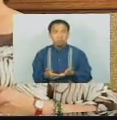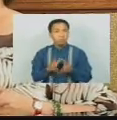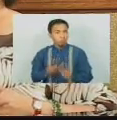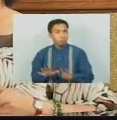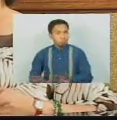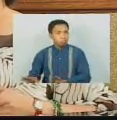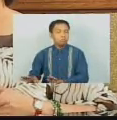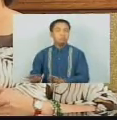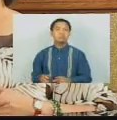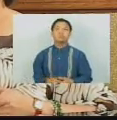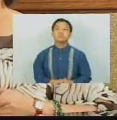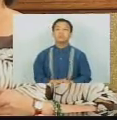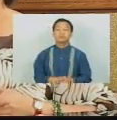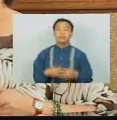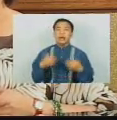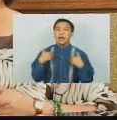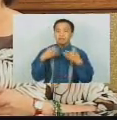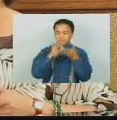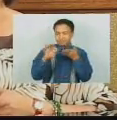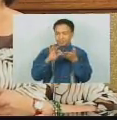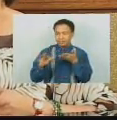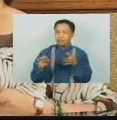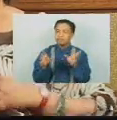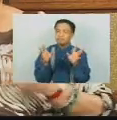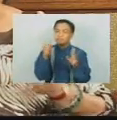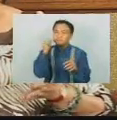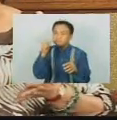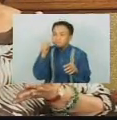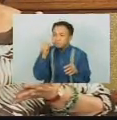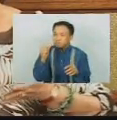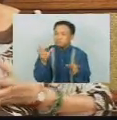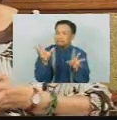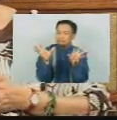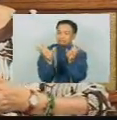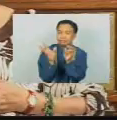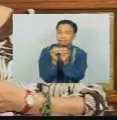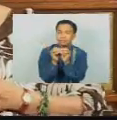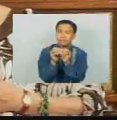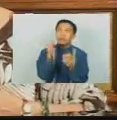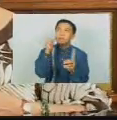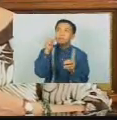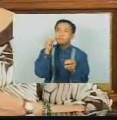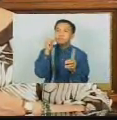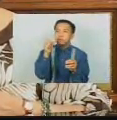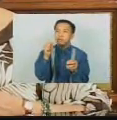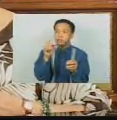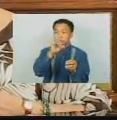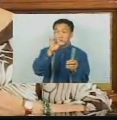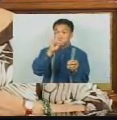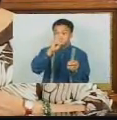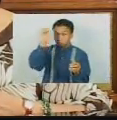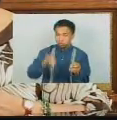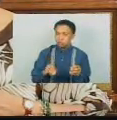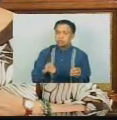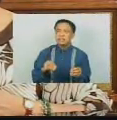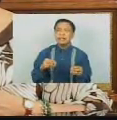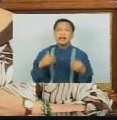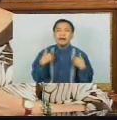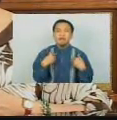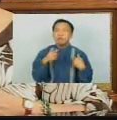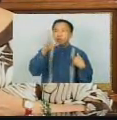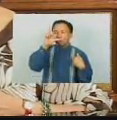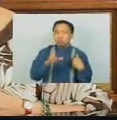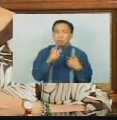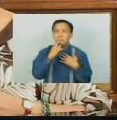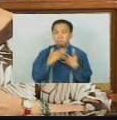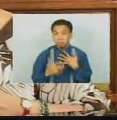sabi ng statistics, 80% of our pregnant women are anemic. If you're anemic, you cannot have